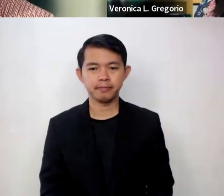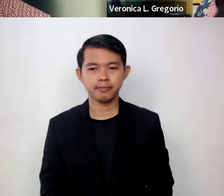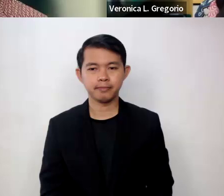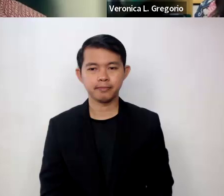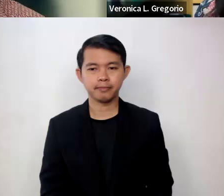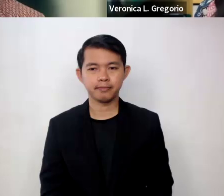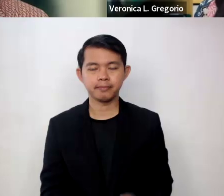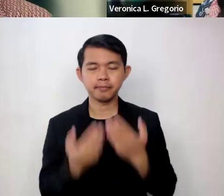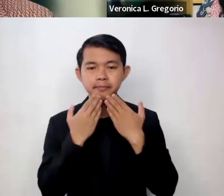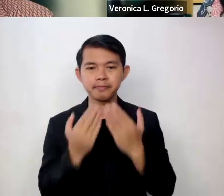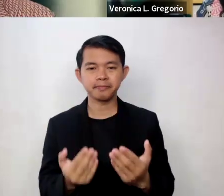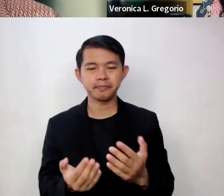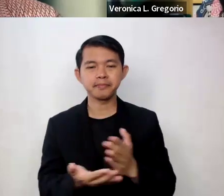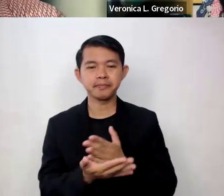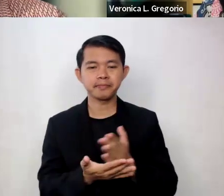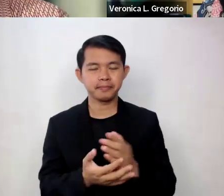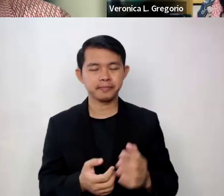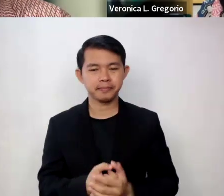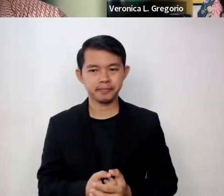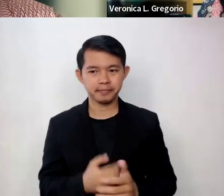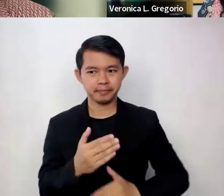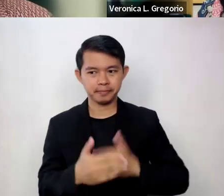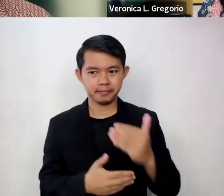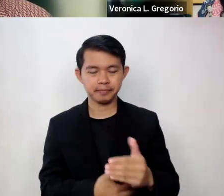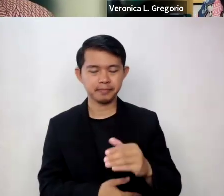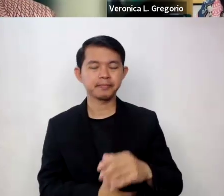for sharing. Charms, would you like to go next?